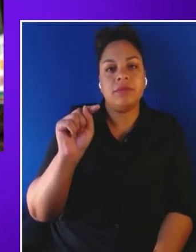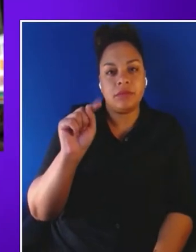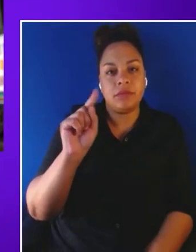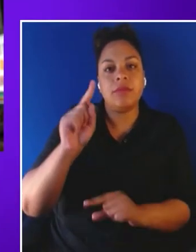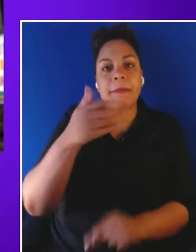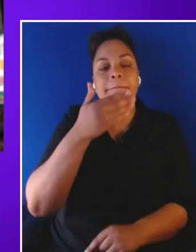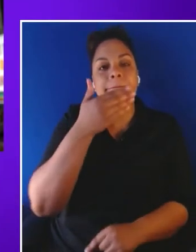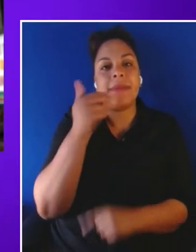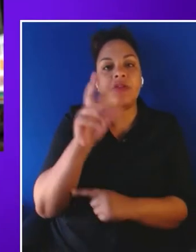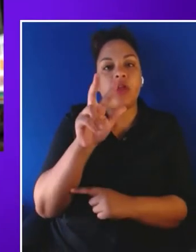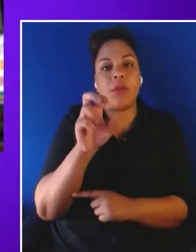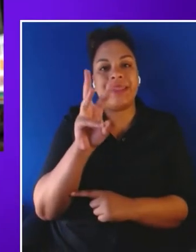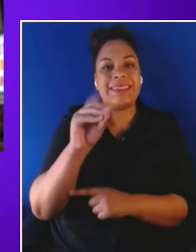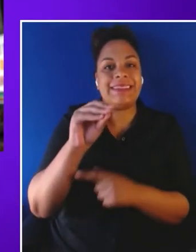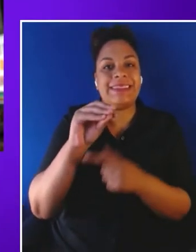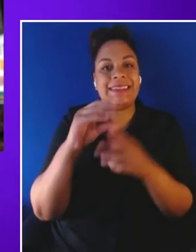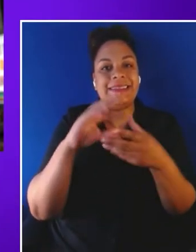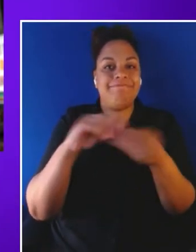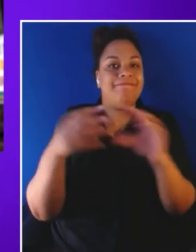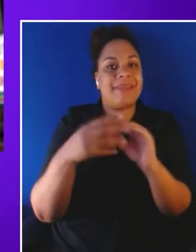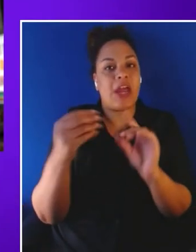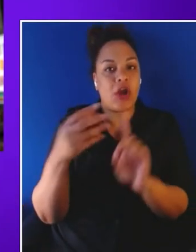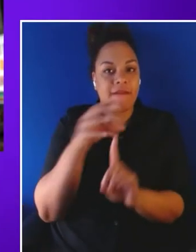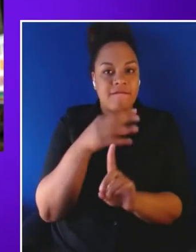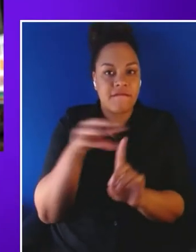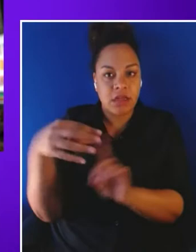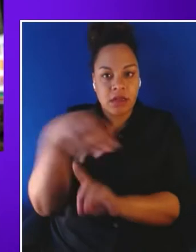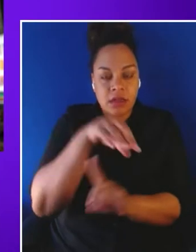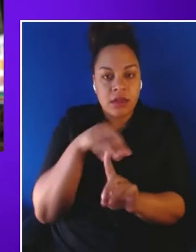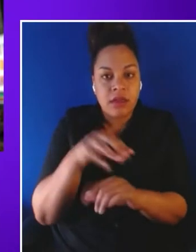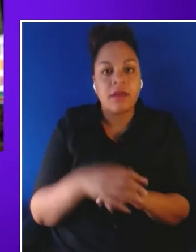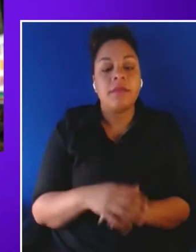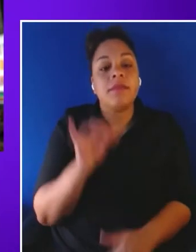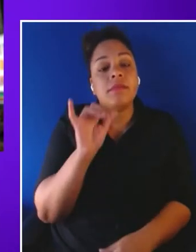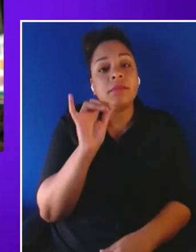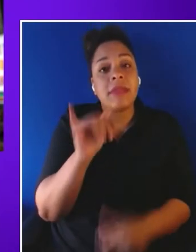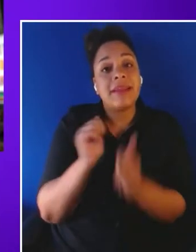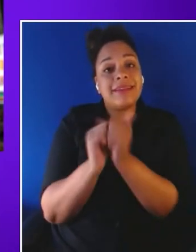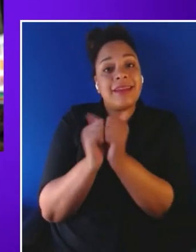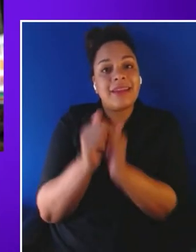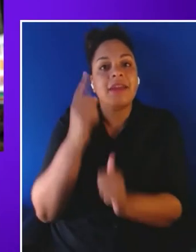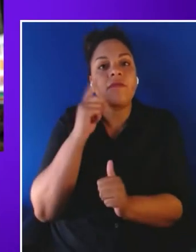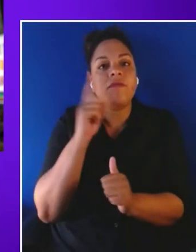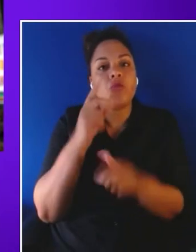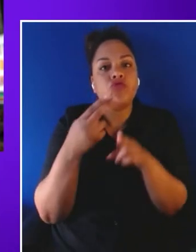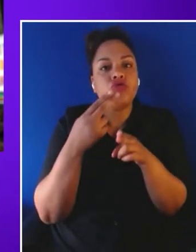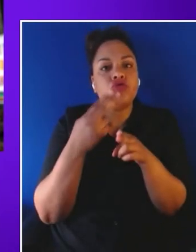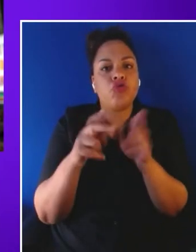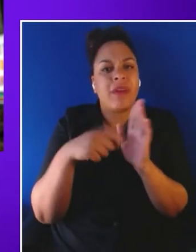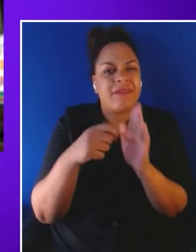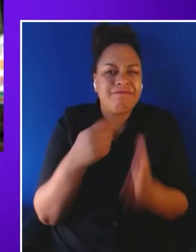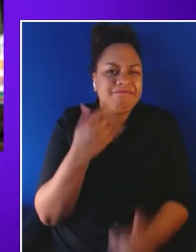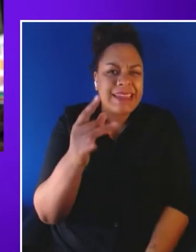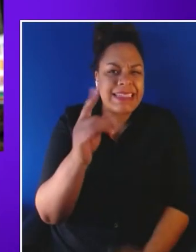narrative. And this content was a short film of 18 minutes of